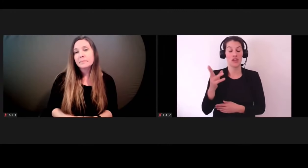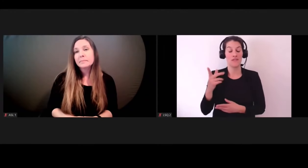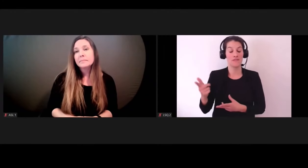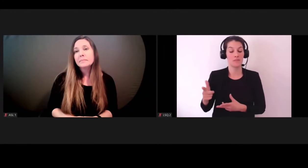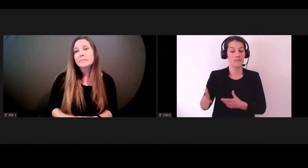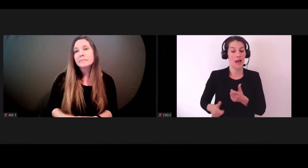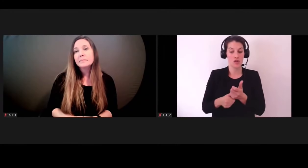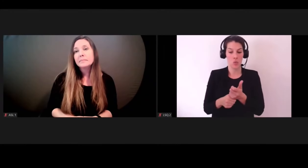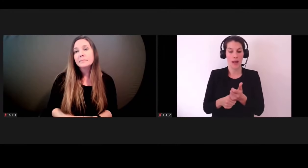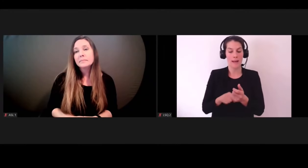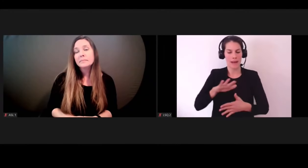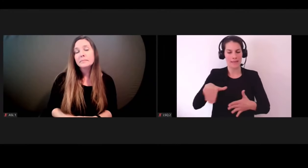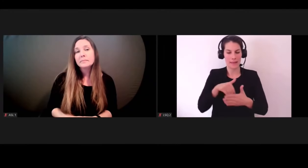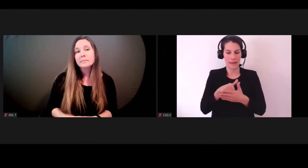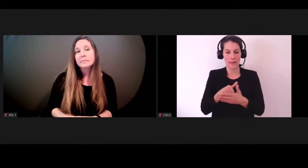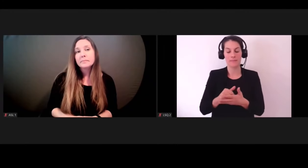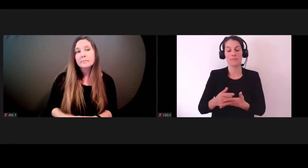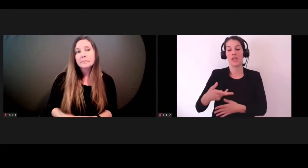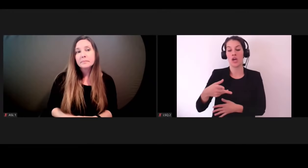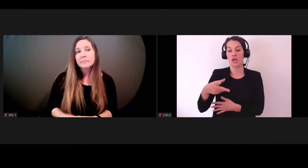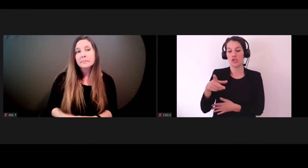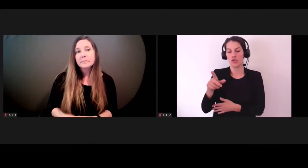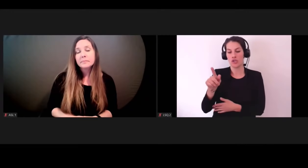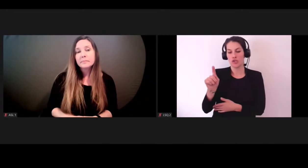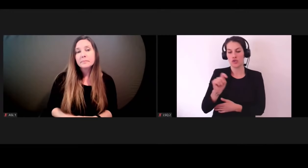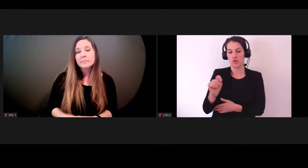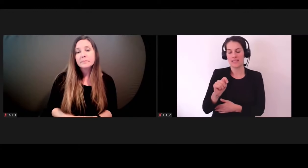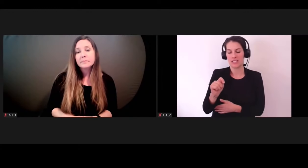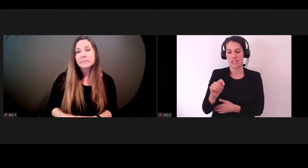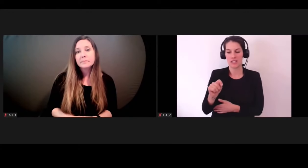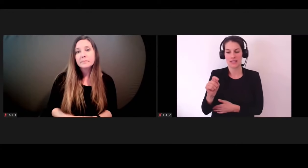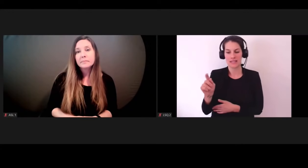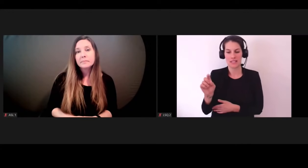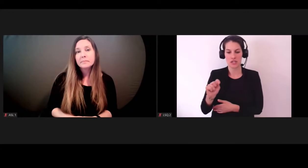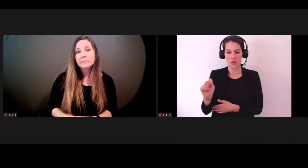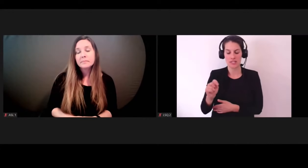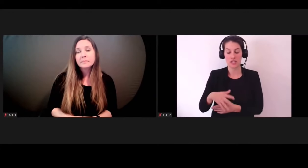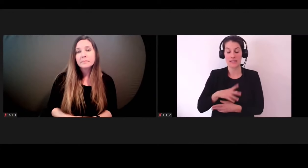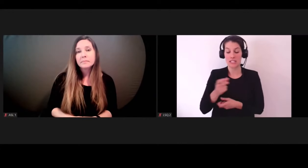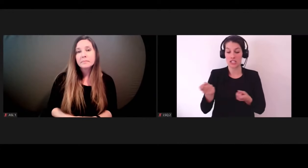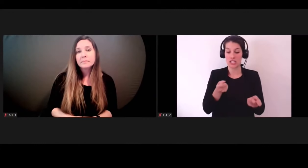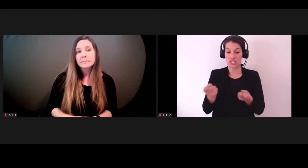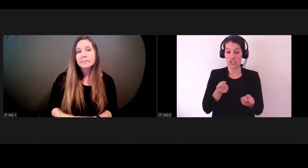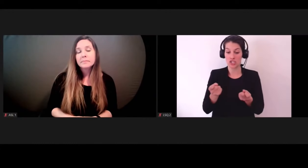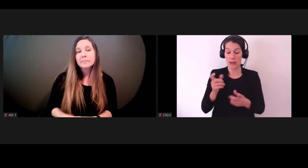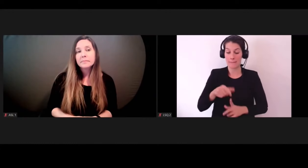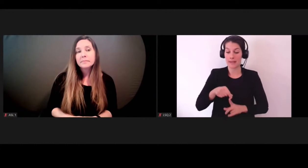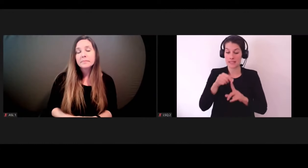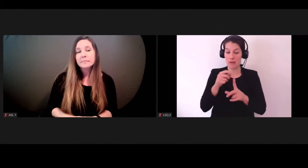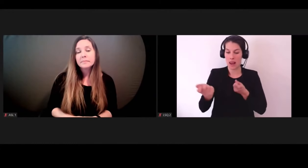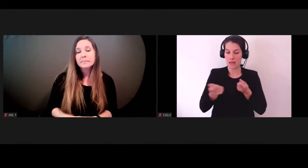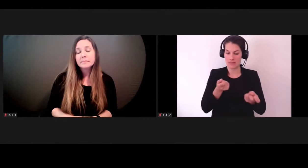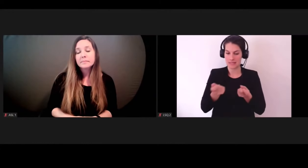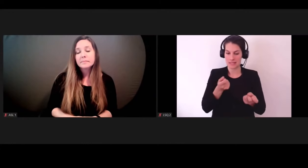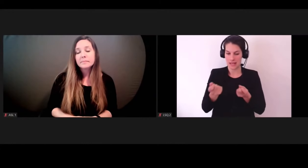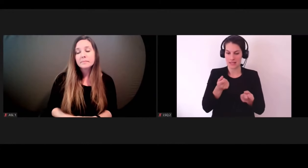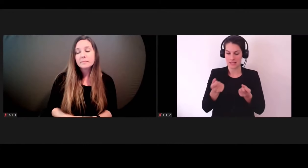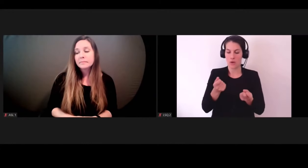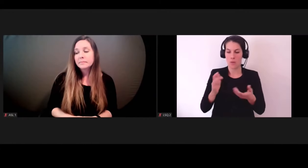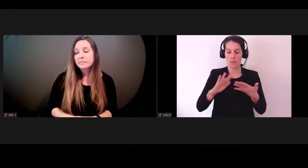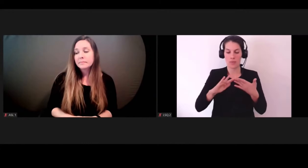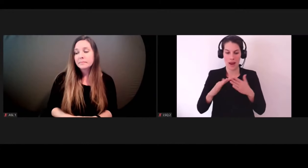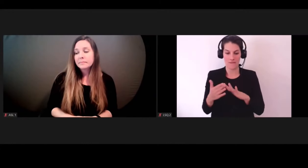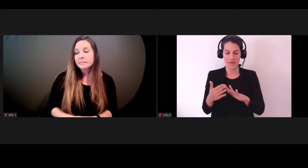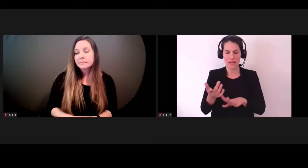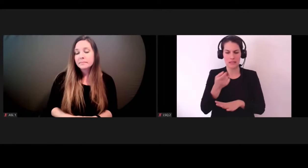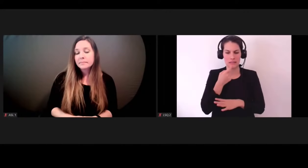police d'Ottawa, Trish Ferguson, et Blair Dunker, dirigeante principale de l'administration. De la ville, nous